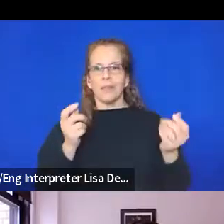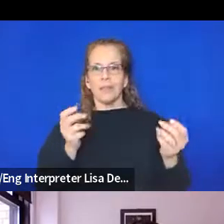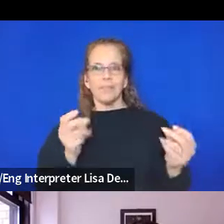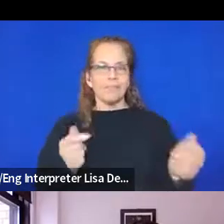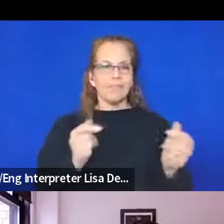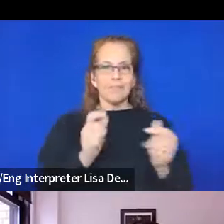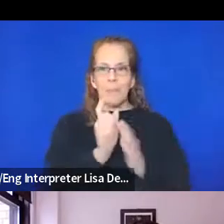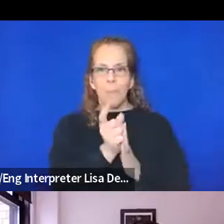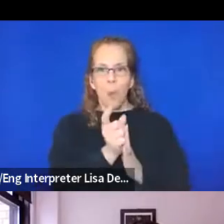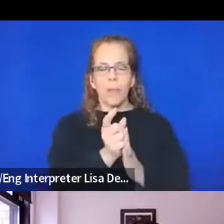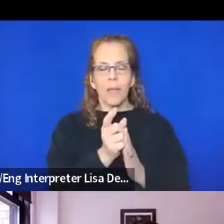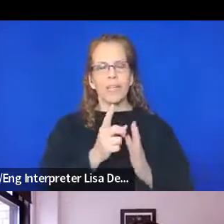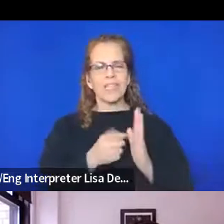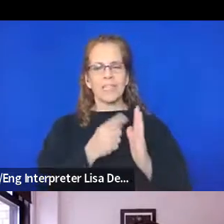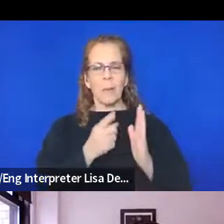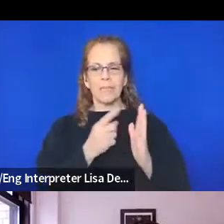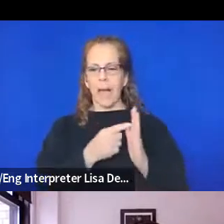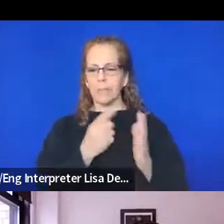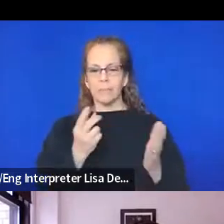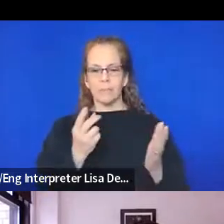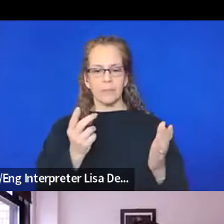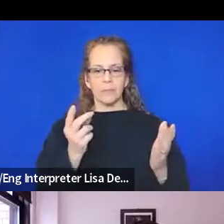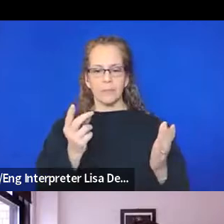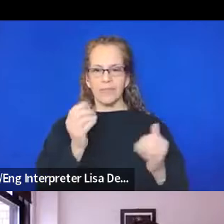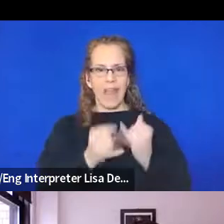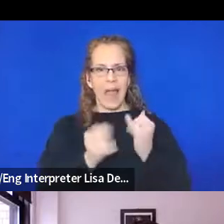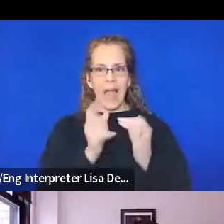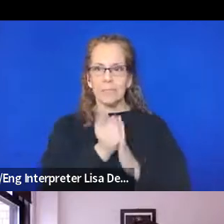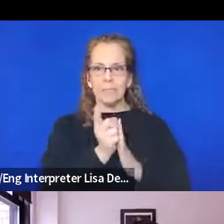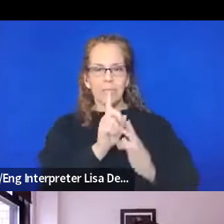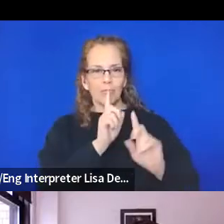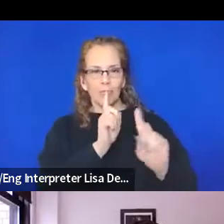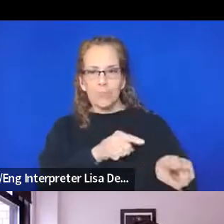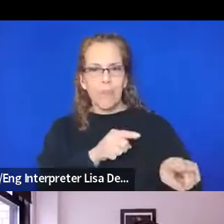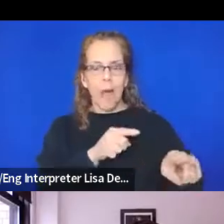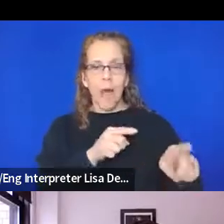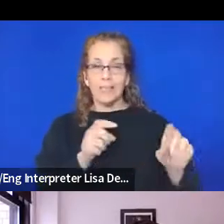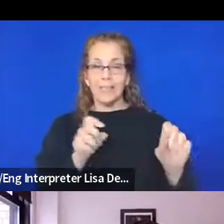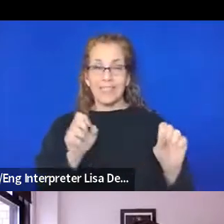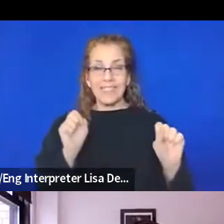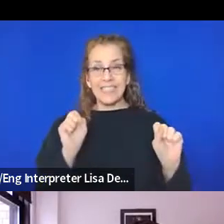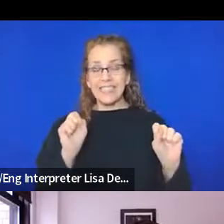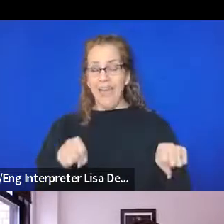random responses to, you know, to something on short notice are, you know, can be really